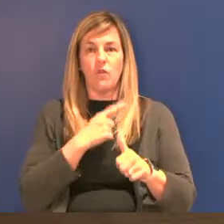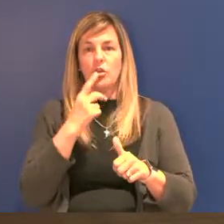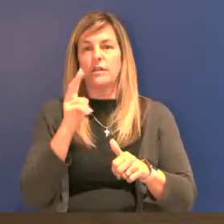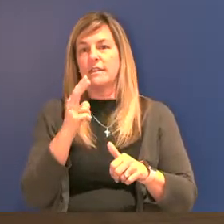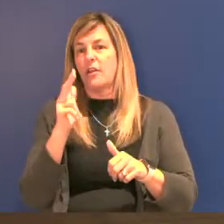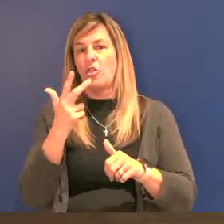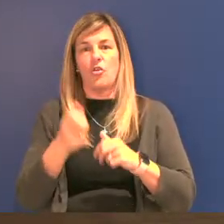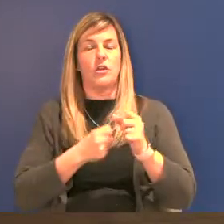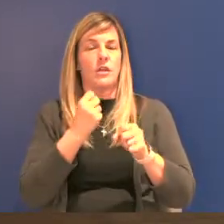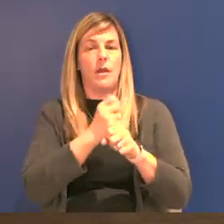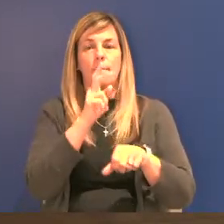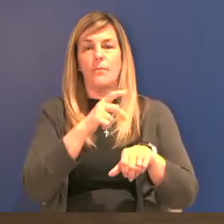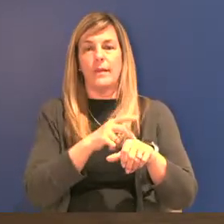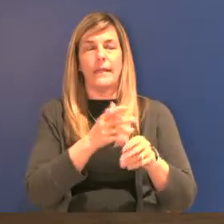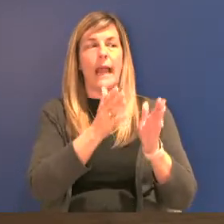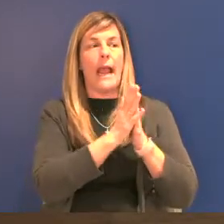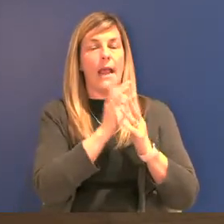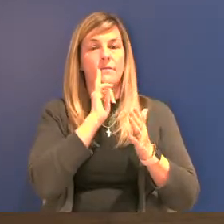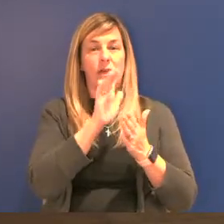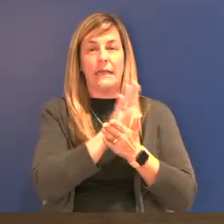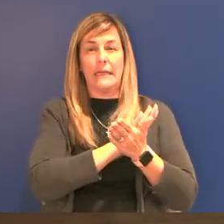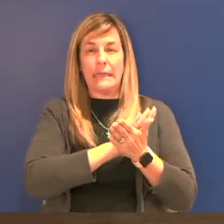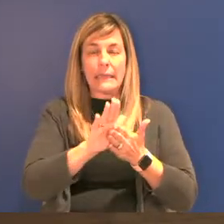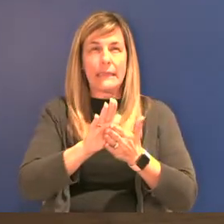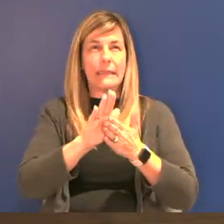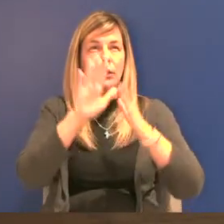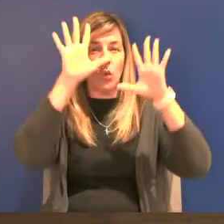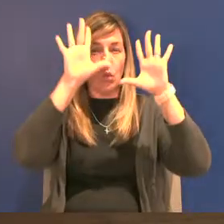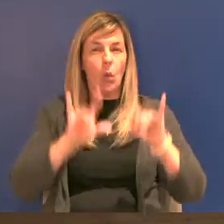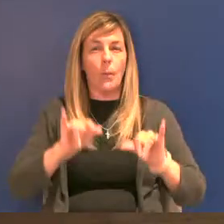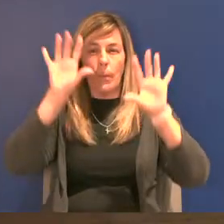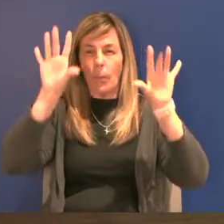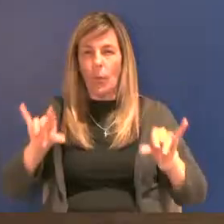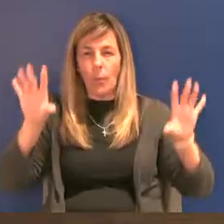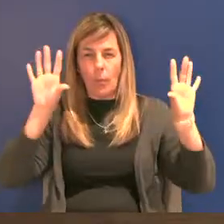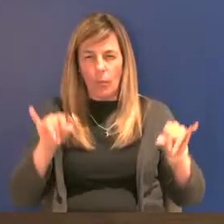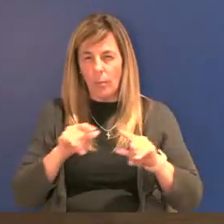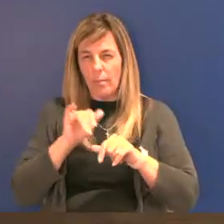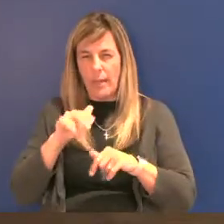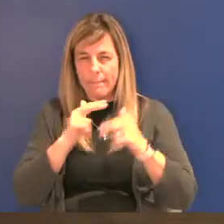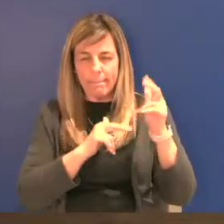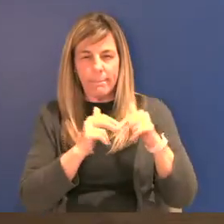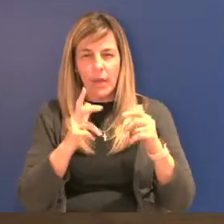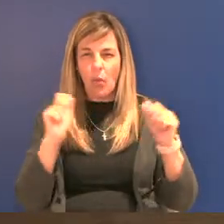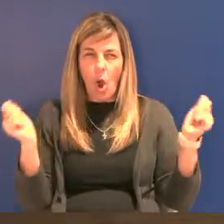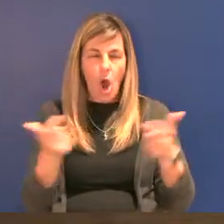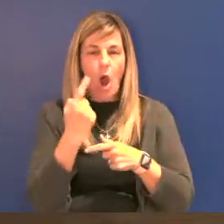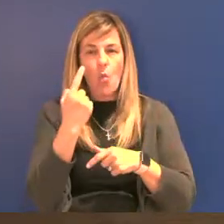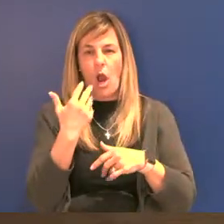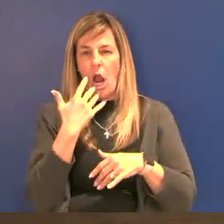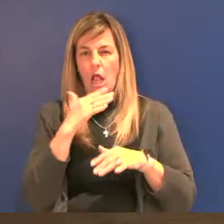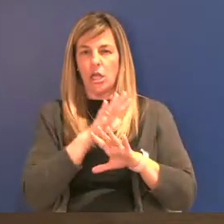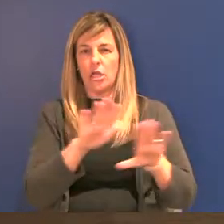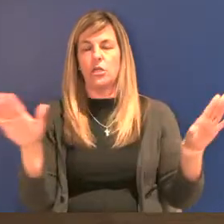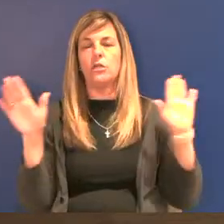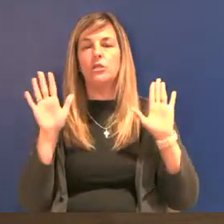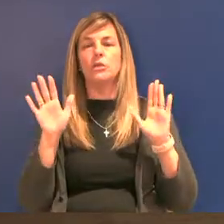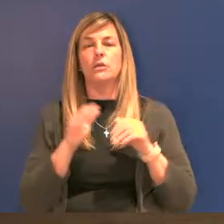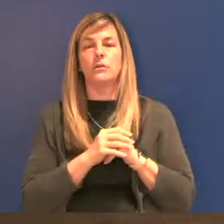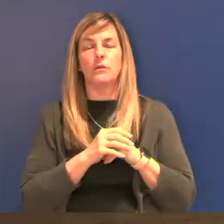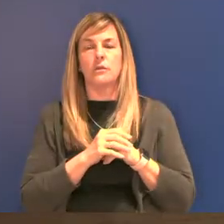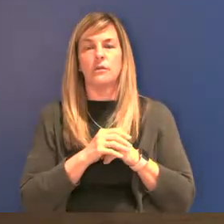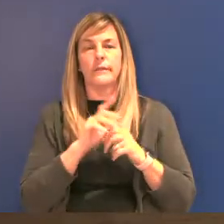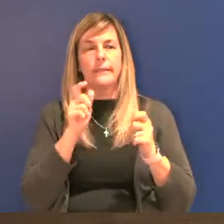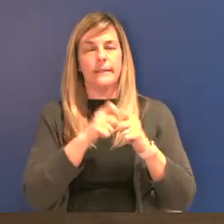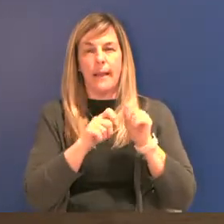third year principal, and they've asked for the clean, chic look in the building. They wanted it all one color, and they just wanted to